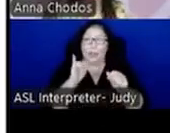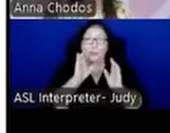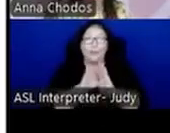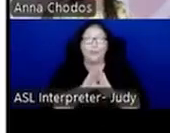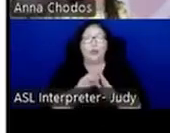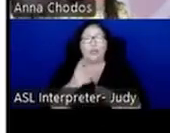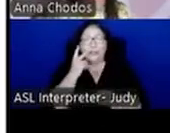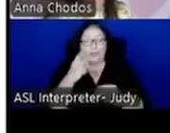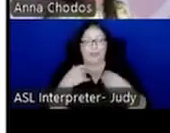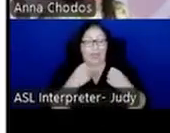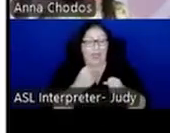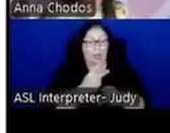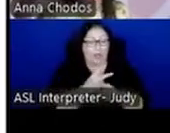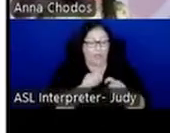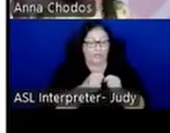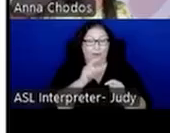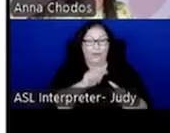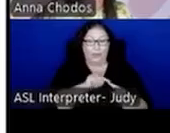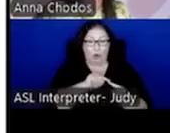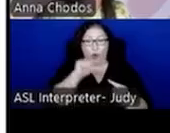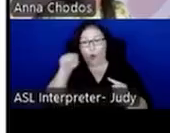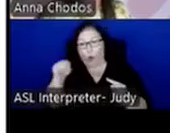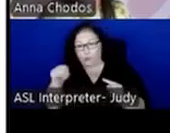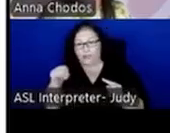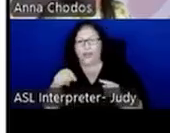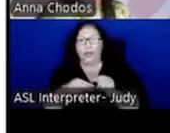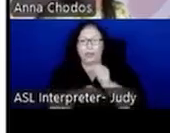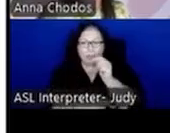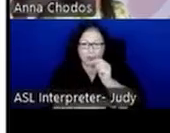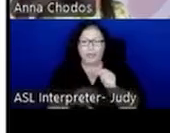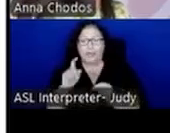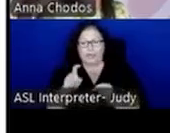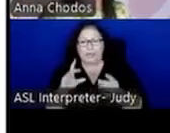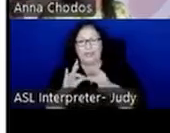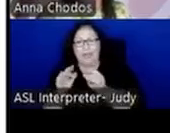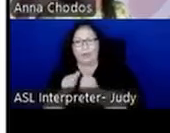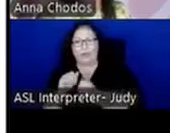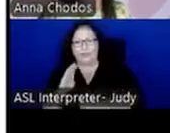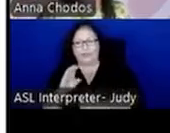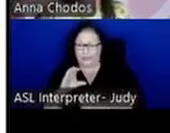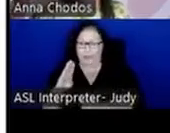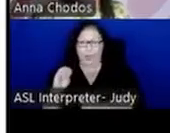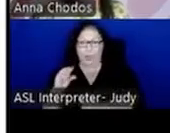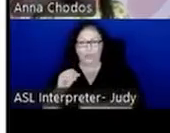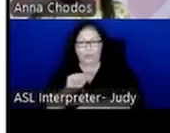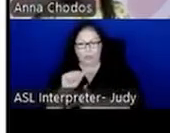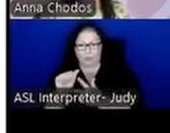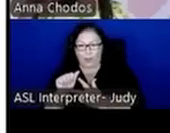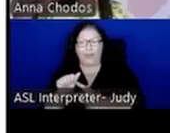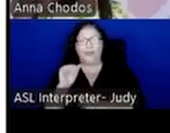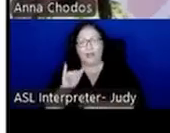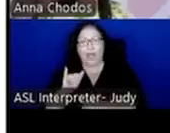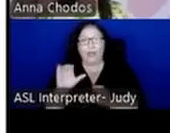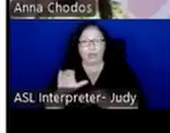cross the bridge and they need to connect with the CBOs and AAAs that do the absolute, much better work than we